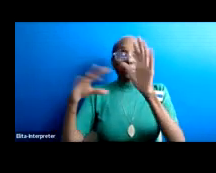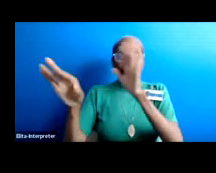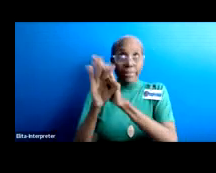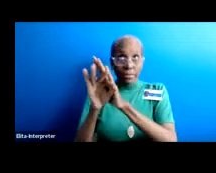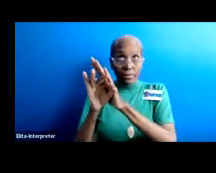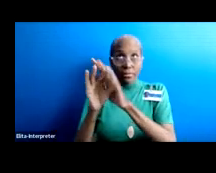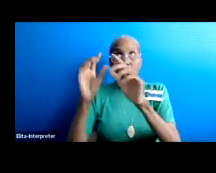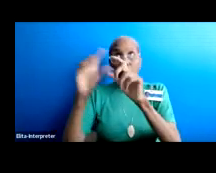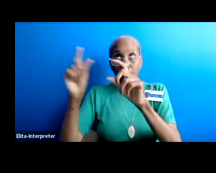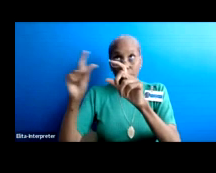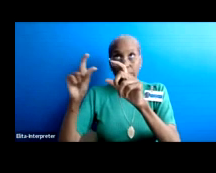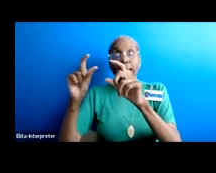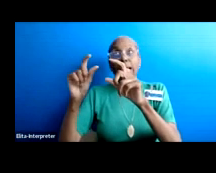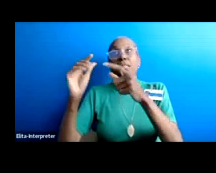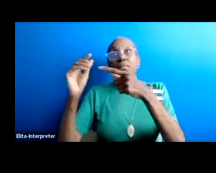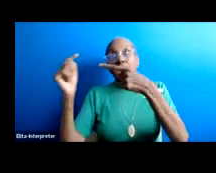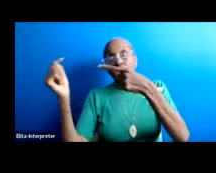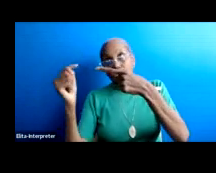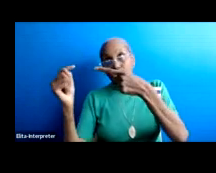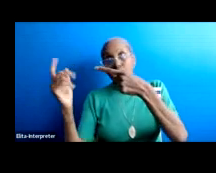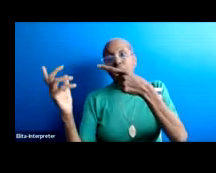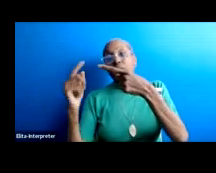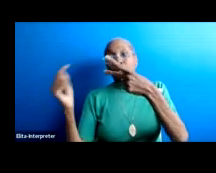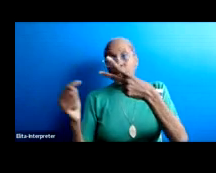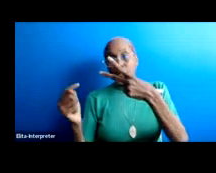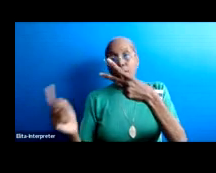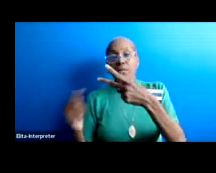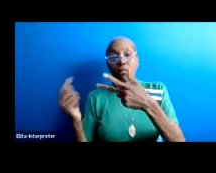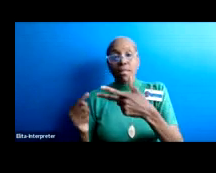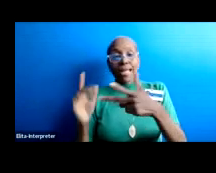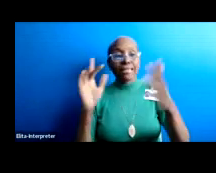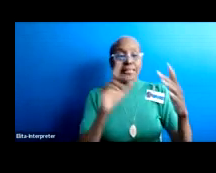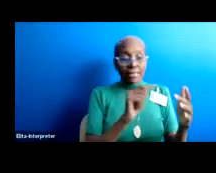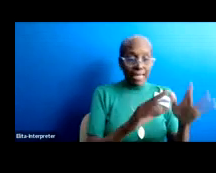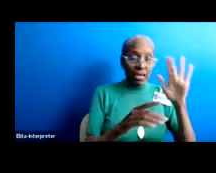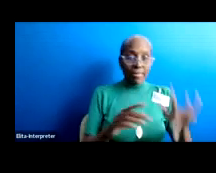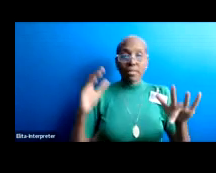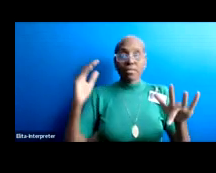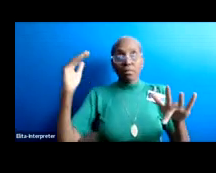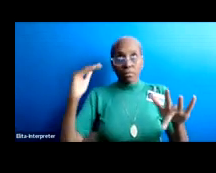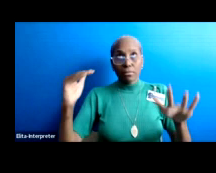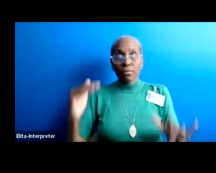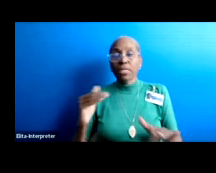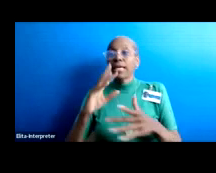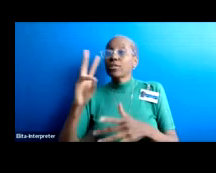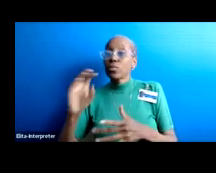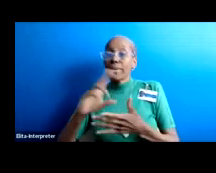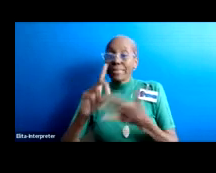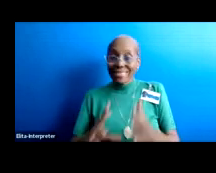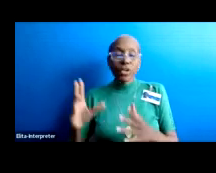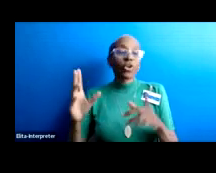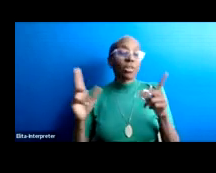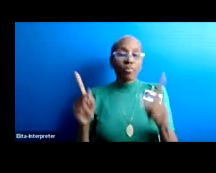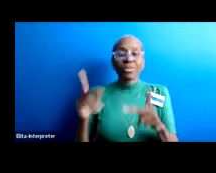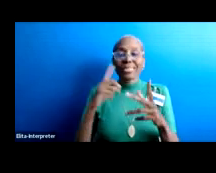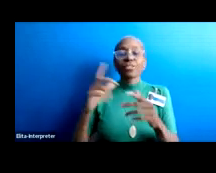And I can follow that progression on the page as you tab through so that I know as a web designer that they're getting